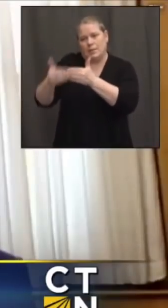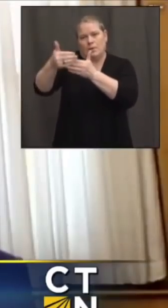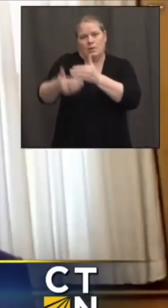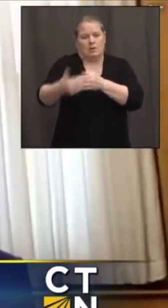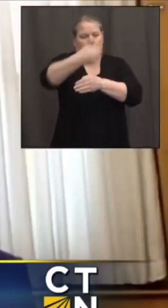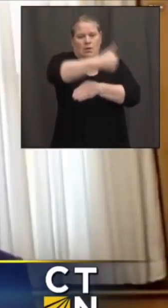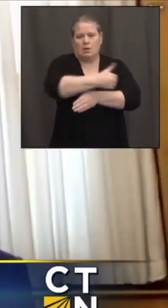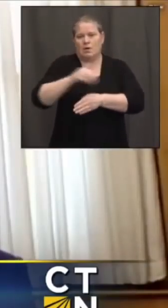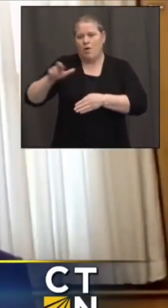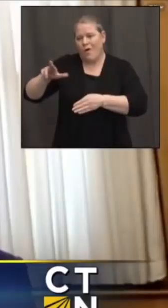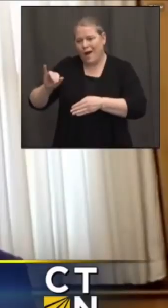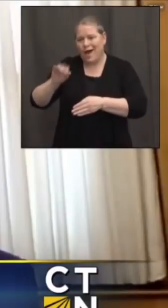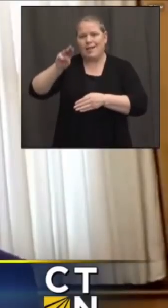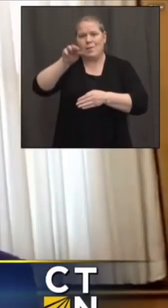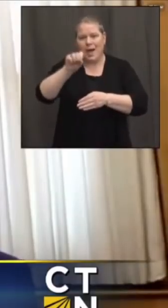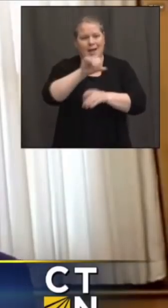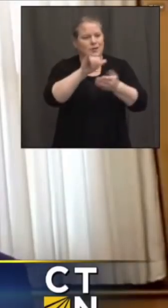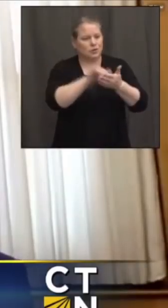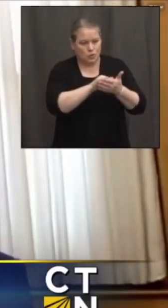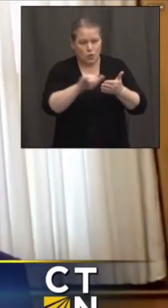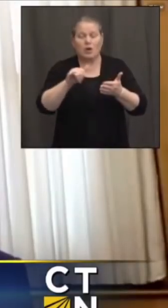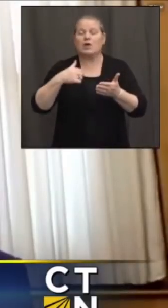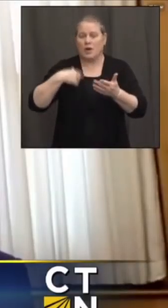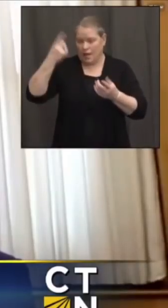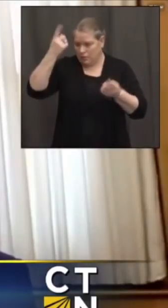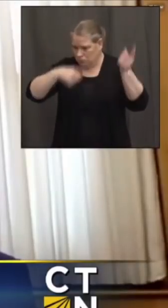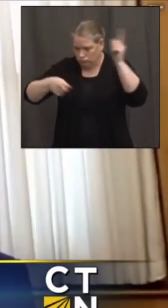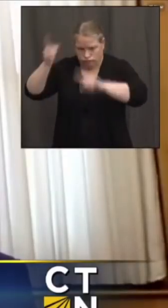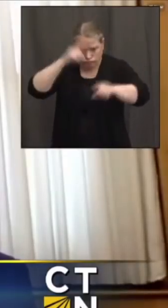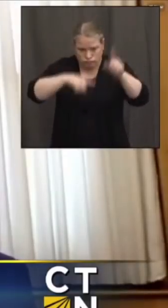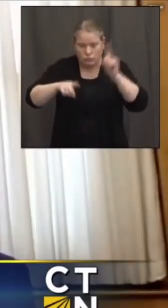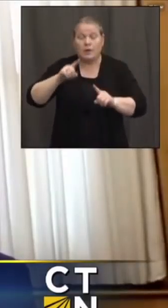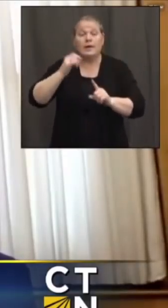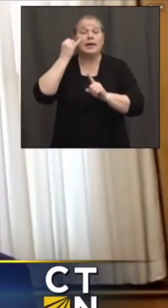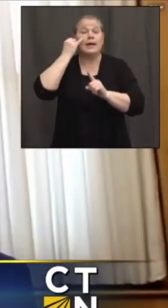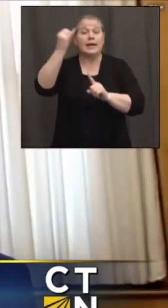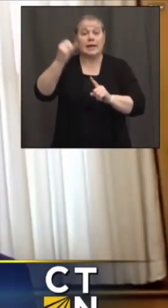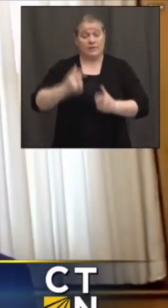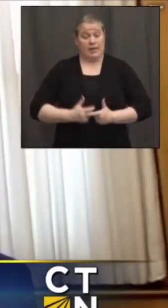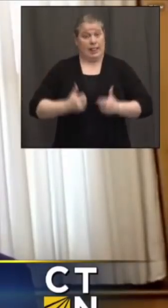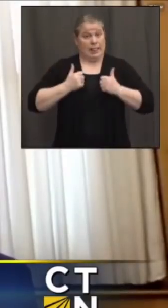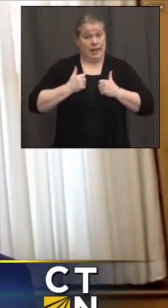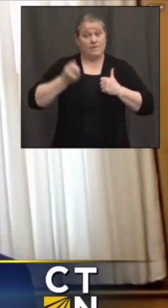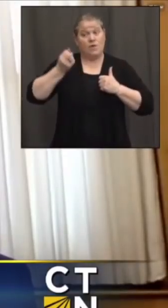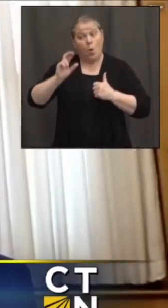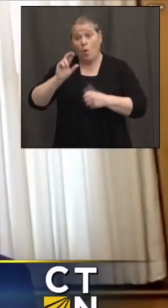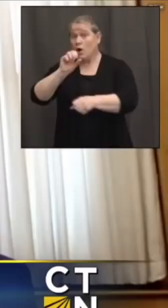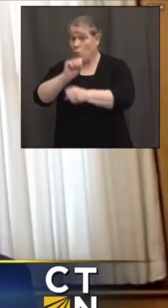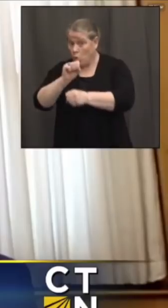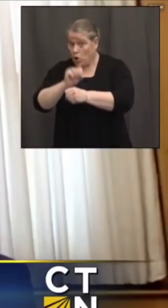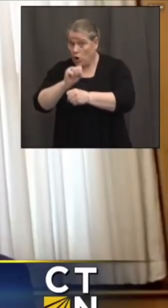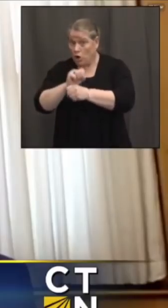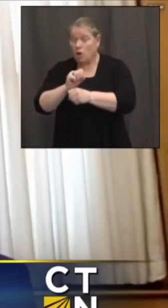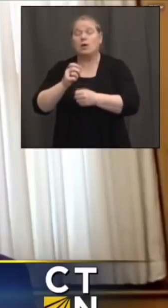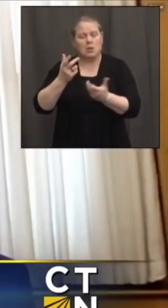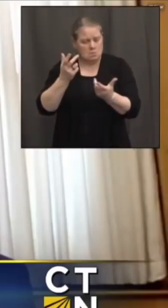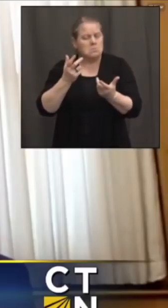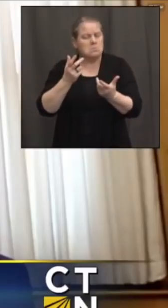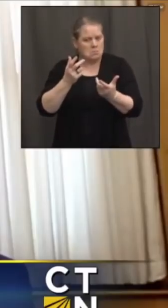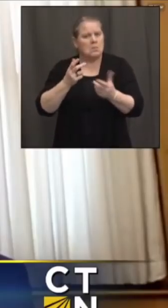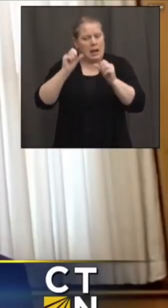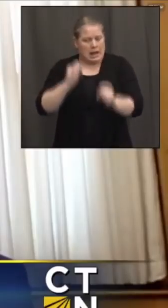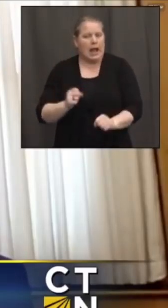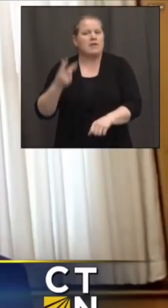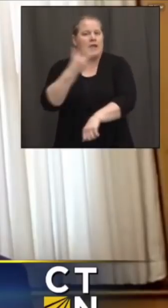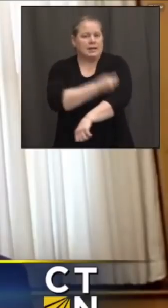will vaccinate people who either live or work, but we're not entertaining people who are coming across the border who don't live or work